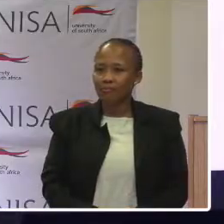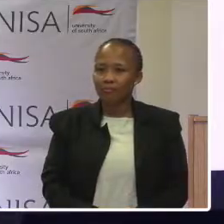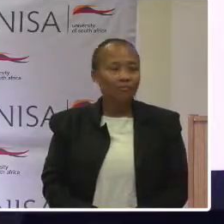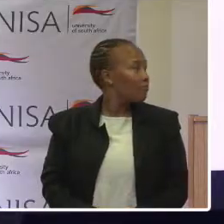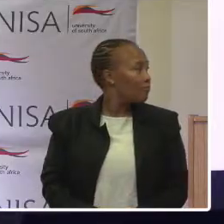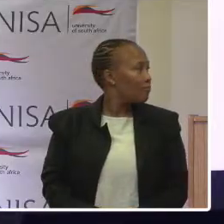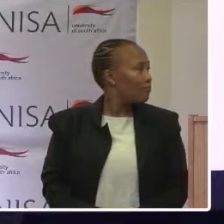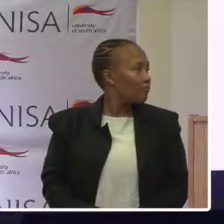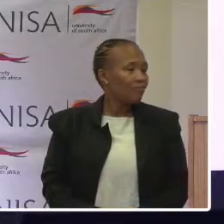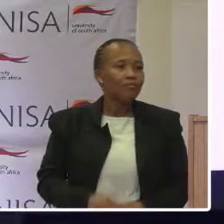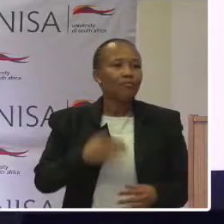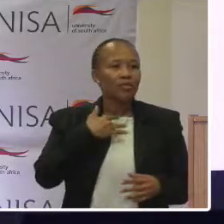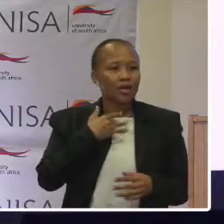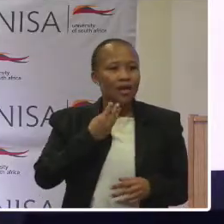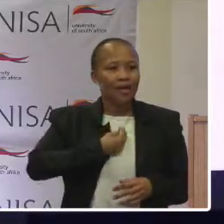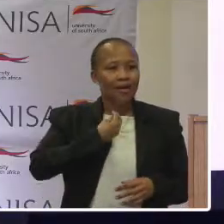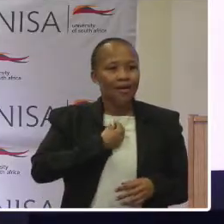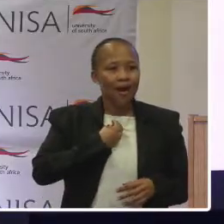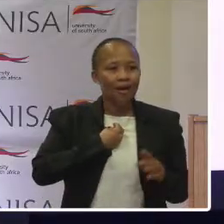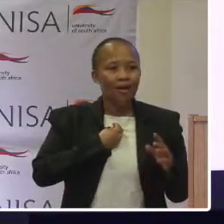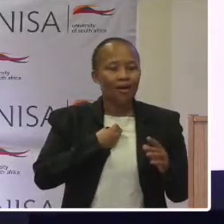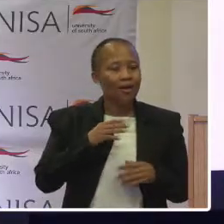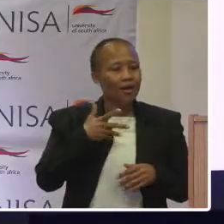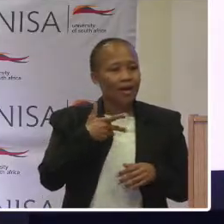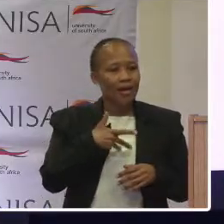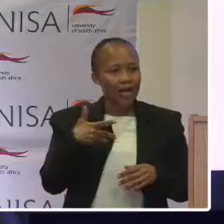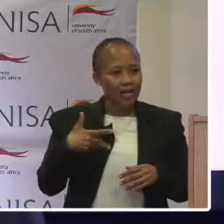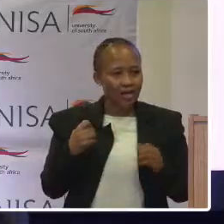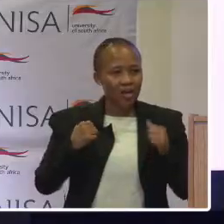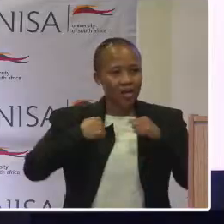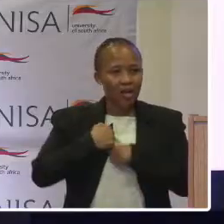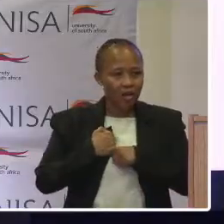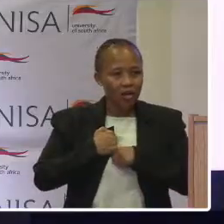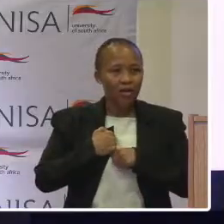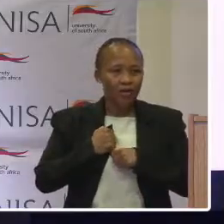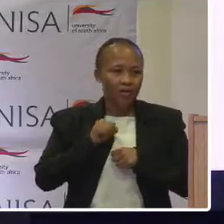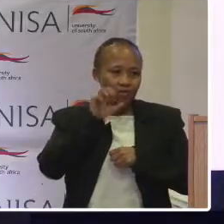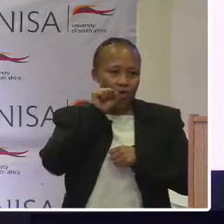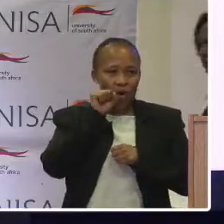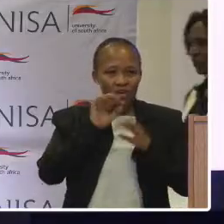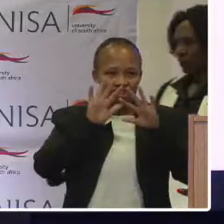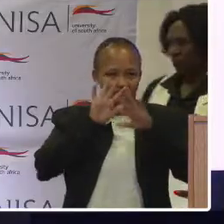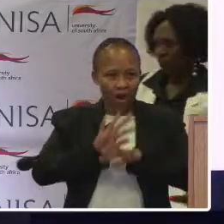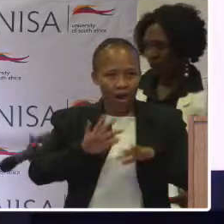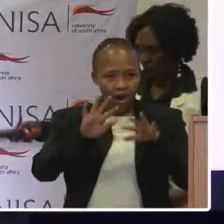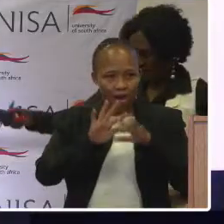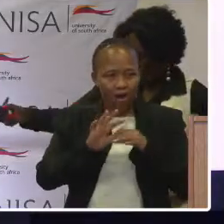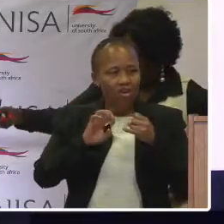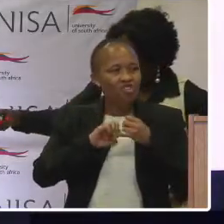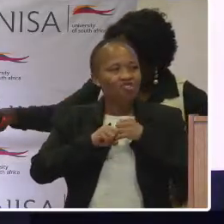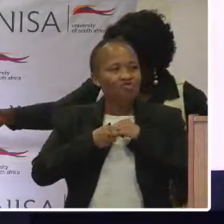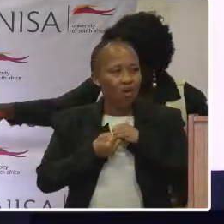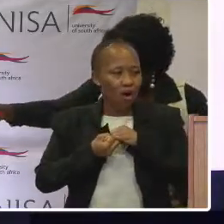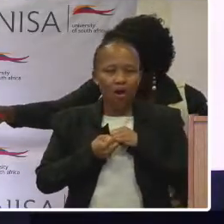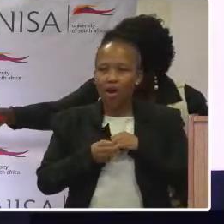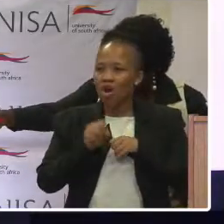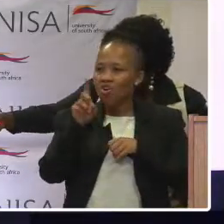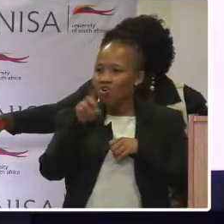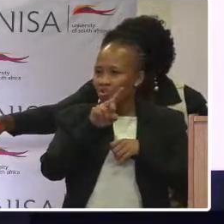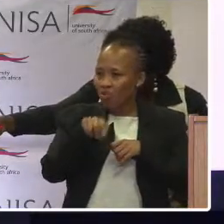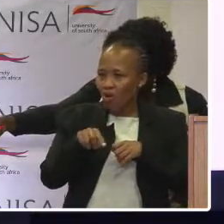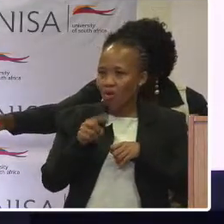And our young lady over there in orange. So, what is AI? Try your best. There's no wrong or right